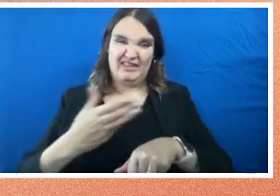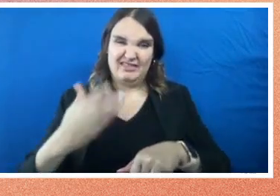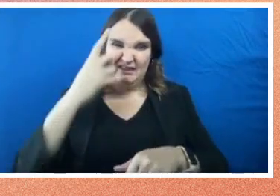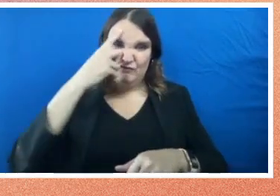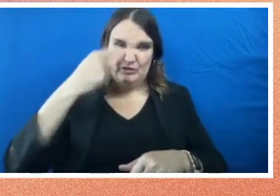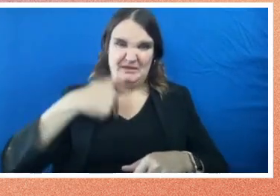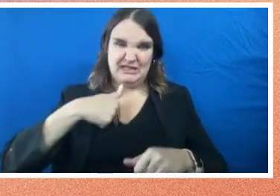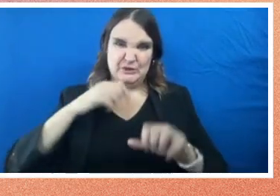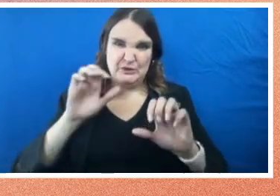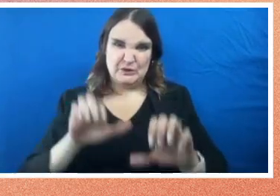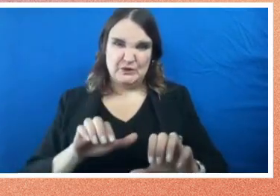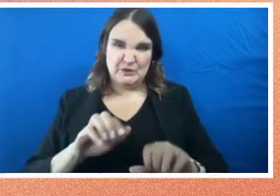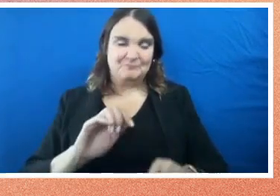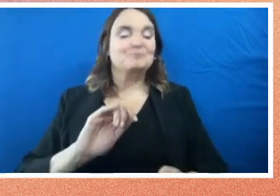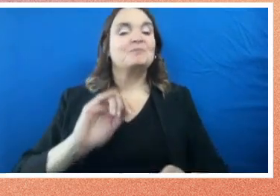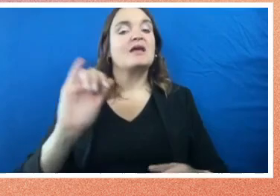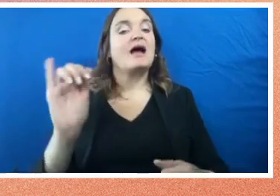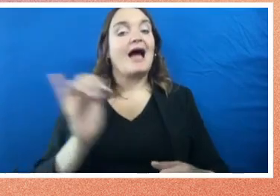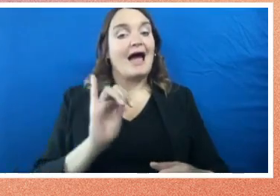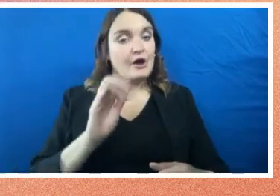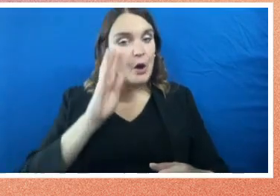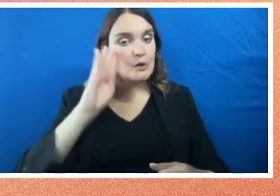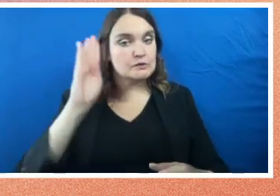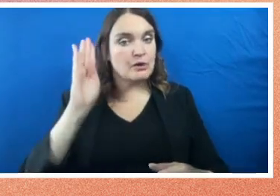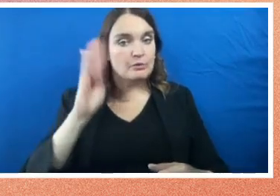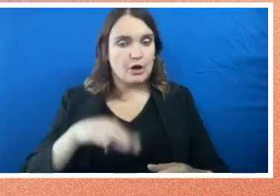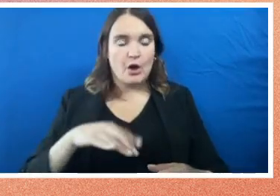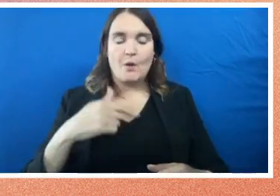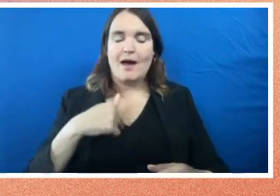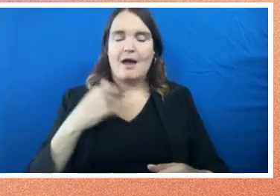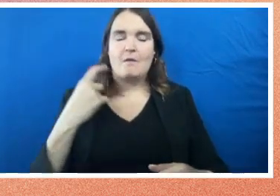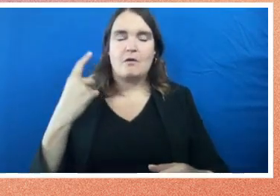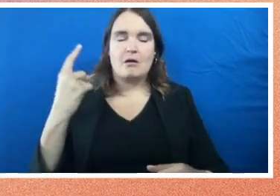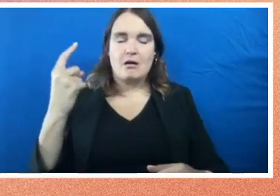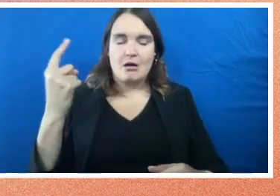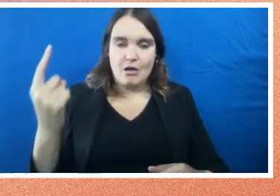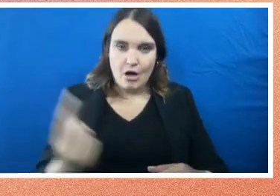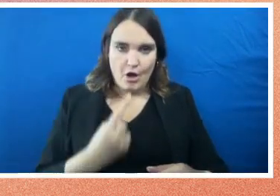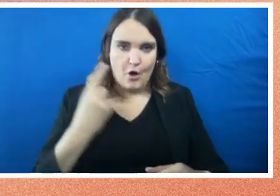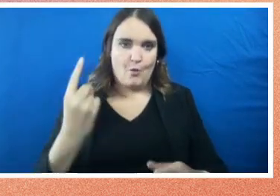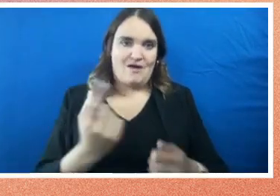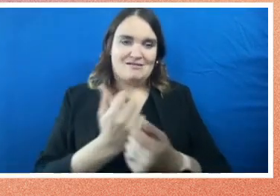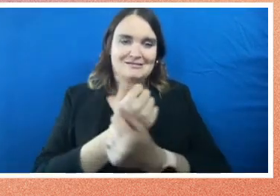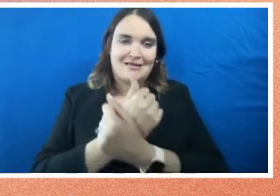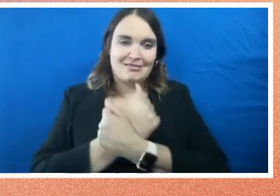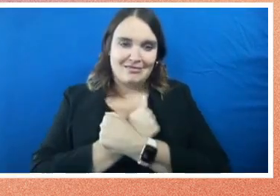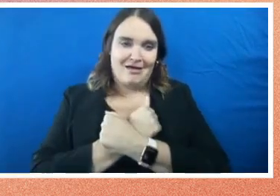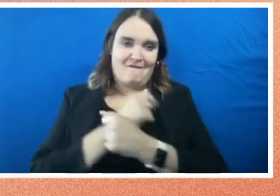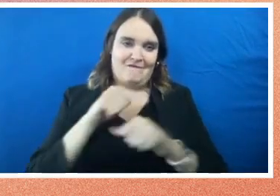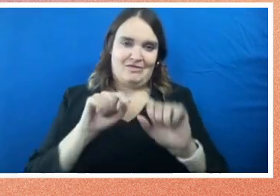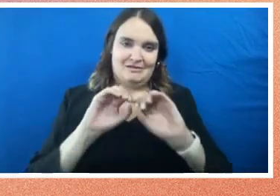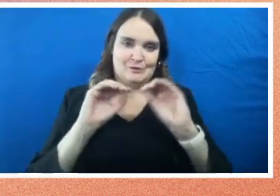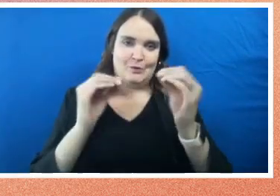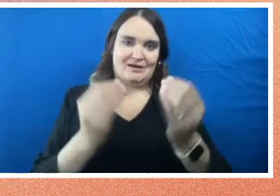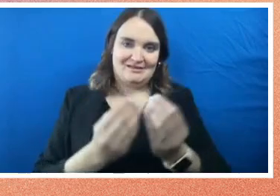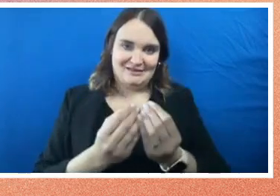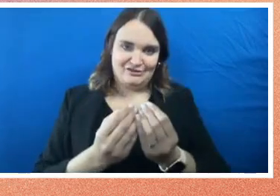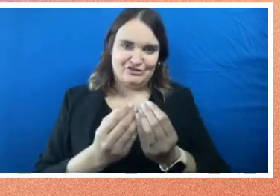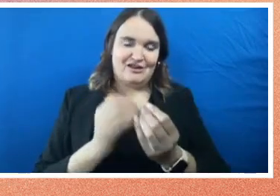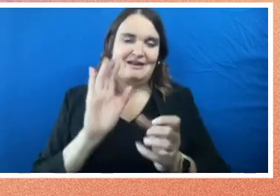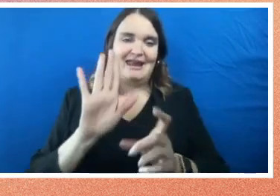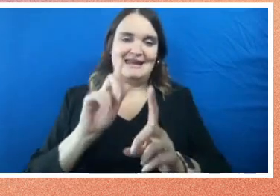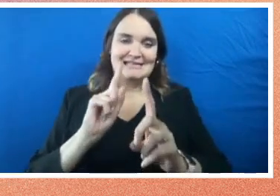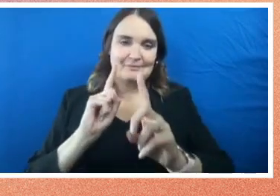I also know I will always love this organization and its mission with